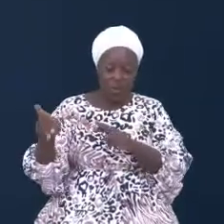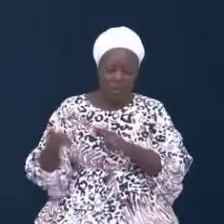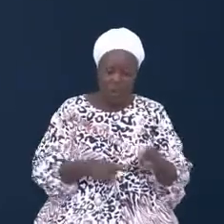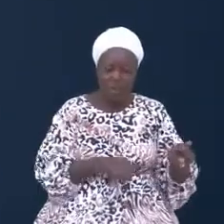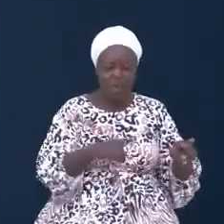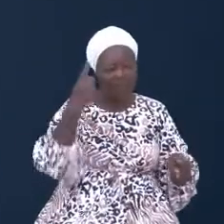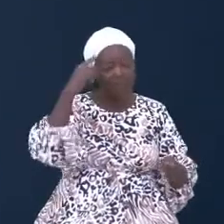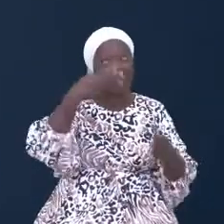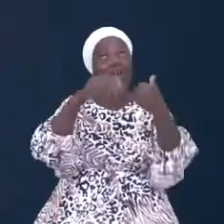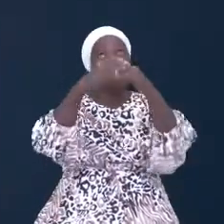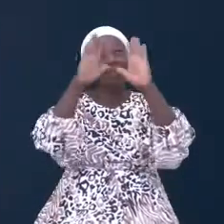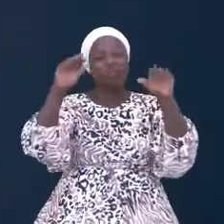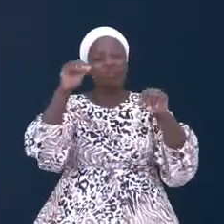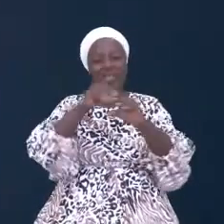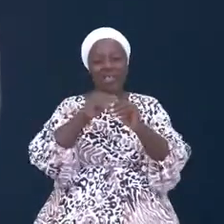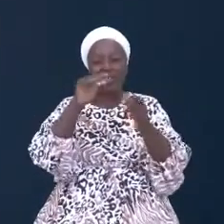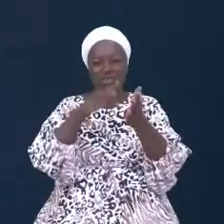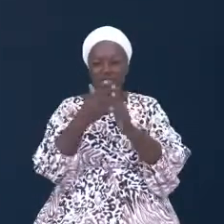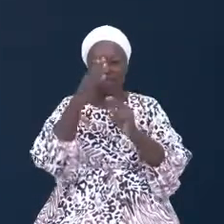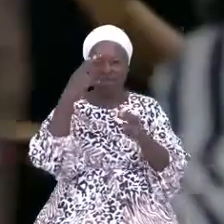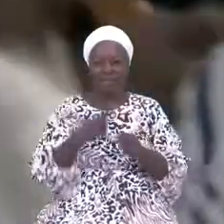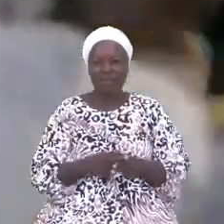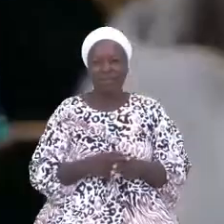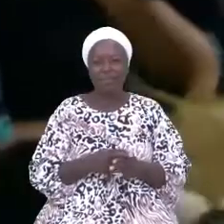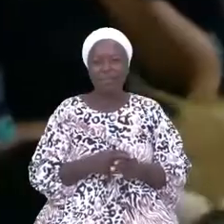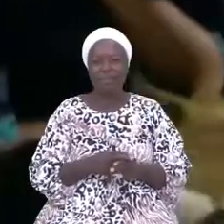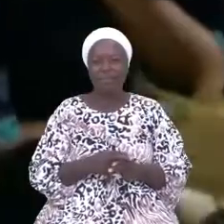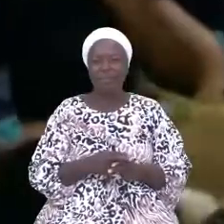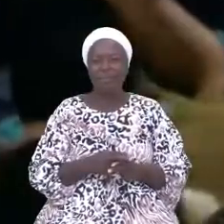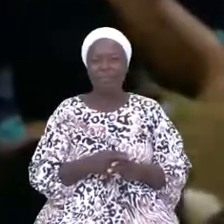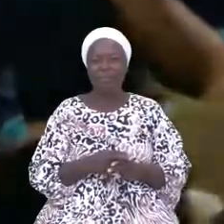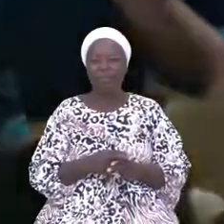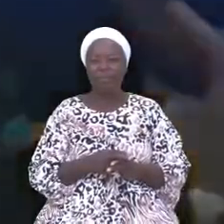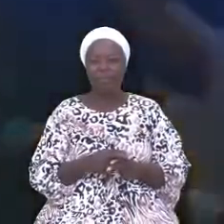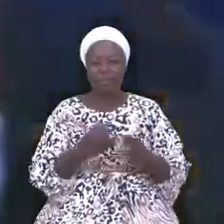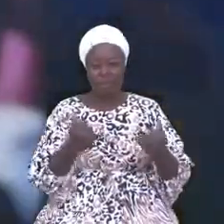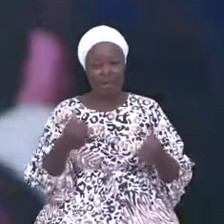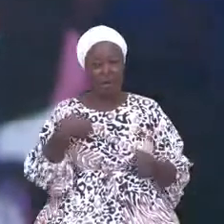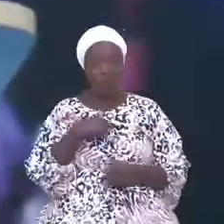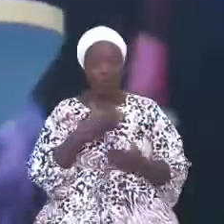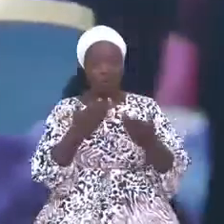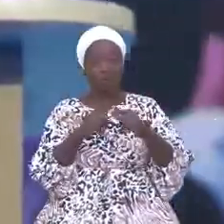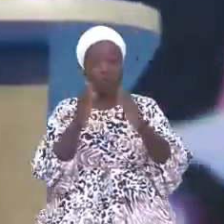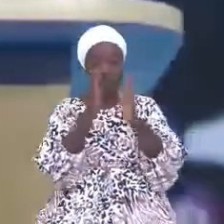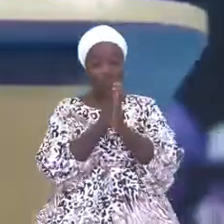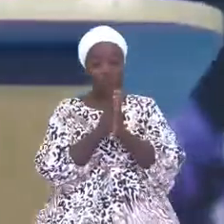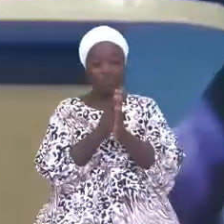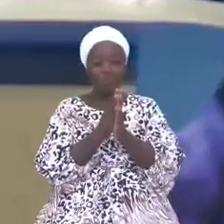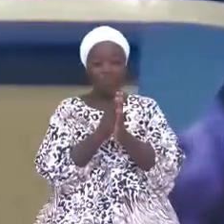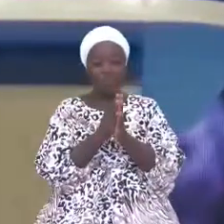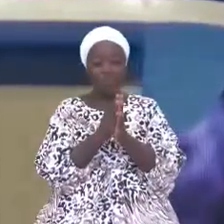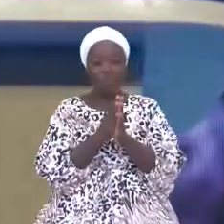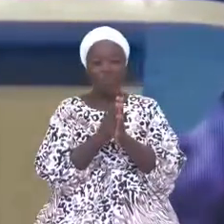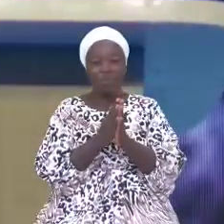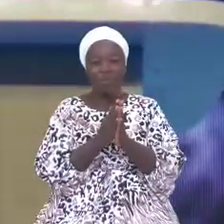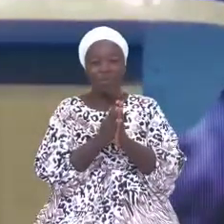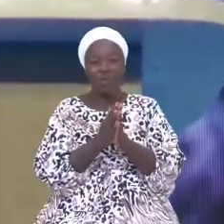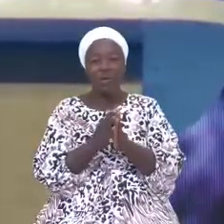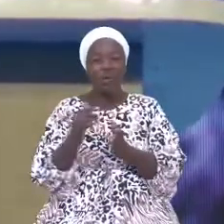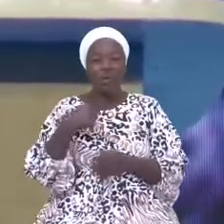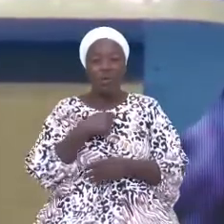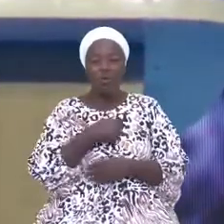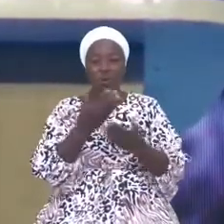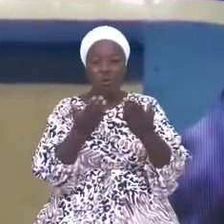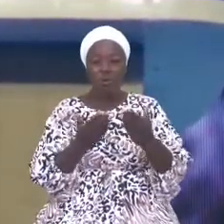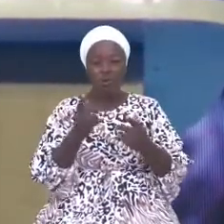for heaven in Jesus' name. Heads bowed and eyes closed. Heads